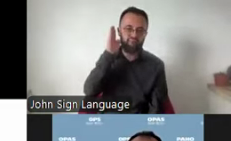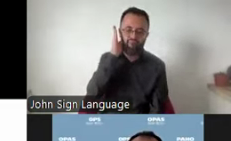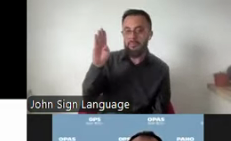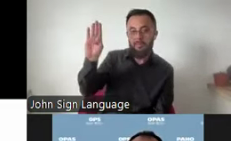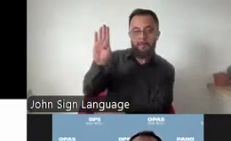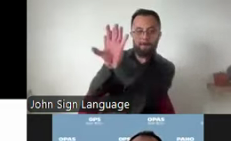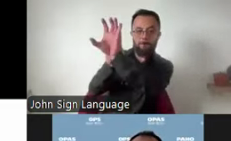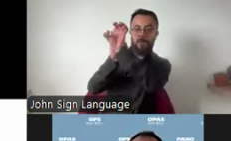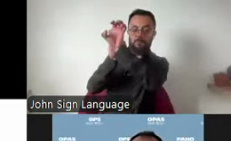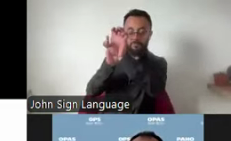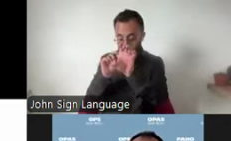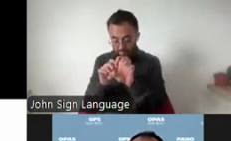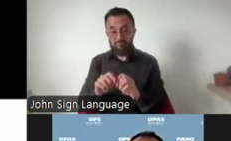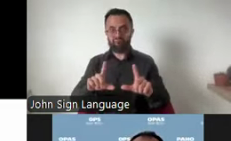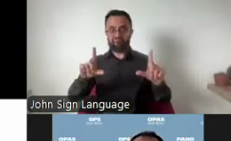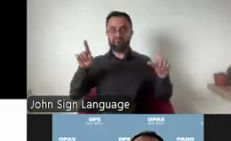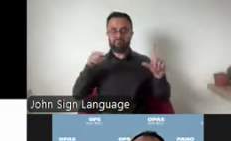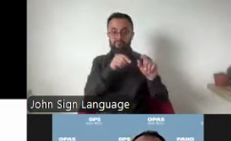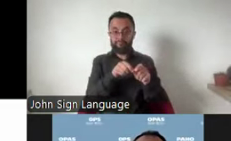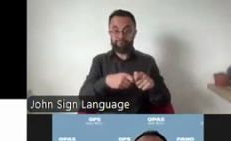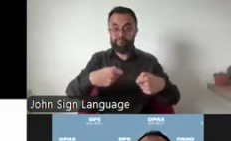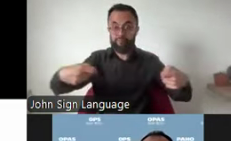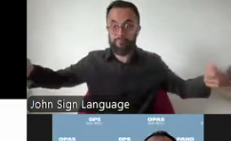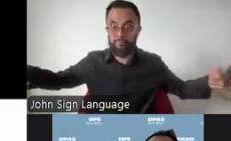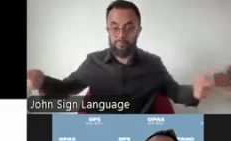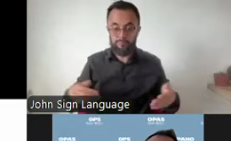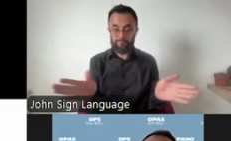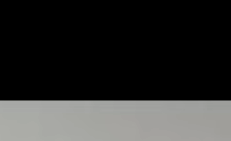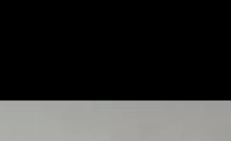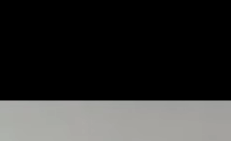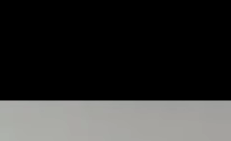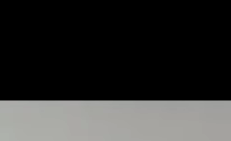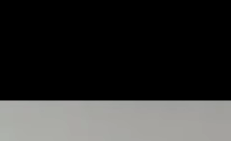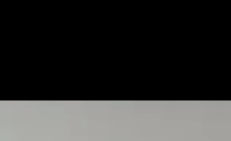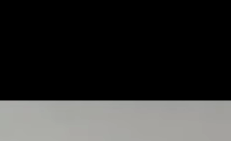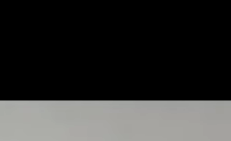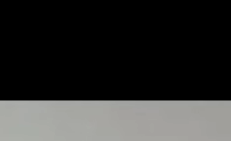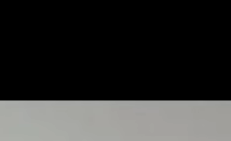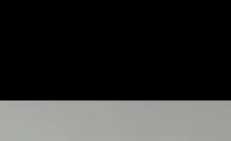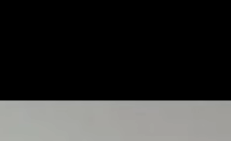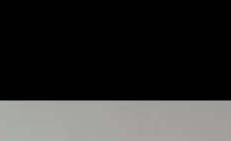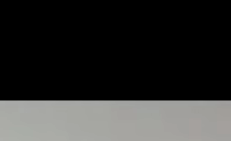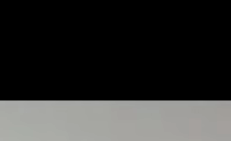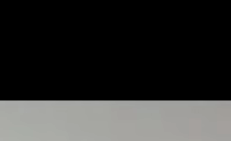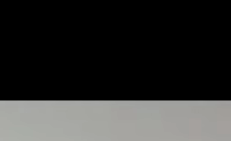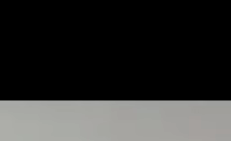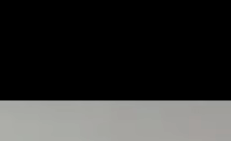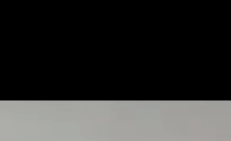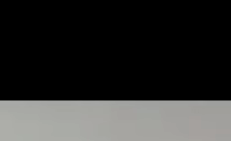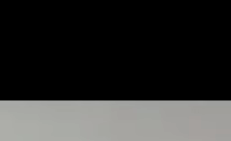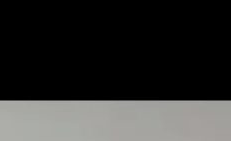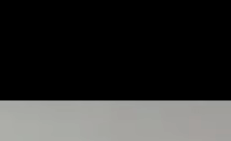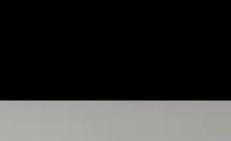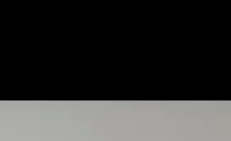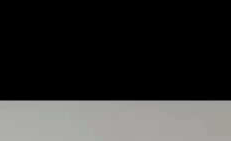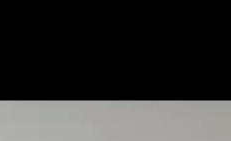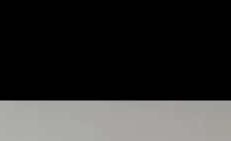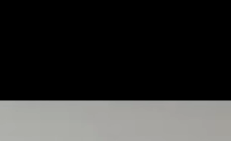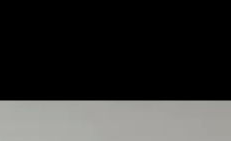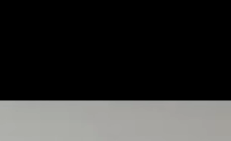you so much. Over to you, Gustavo. Thank you very much, merci. Muchas gracias, Melanie, por la excelente